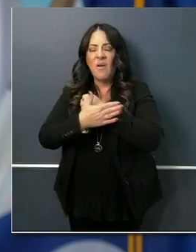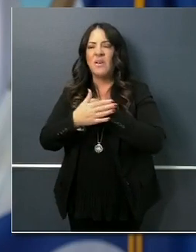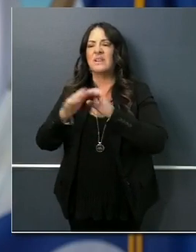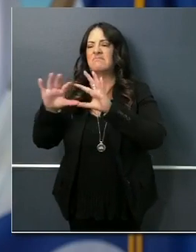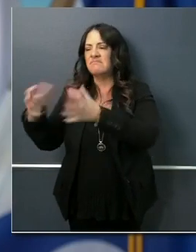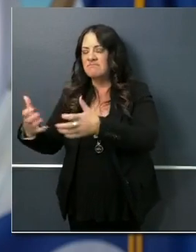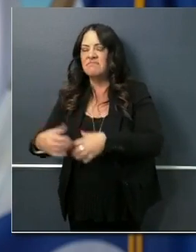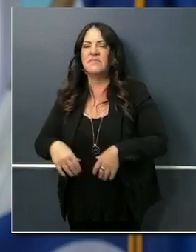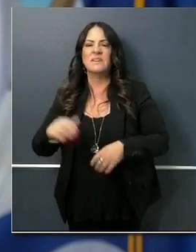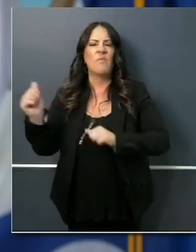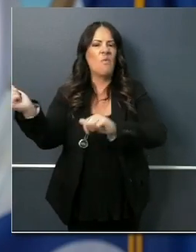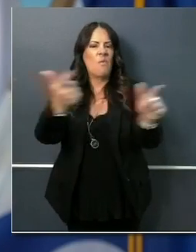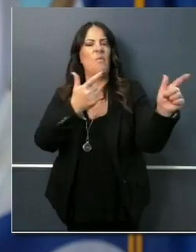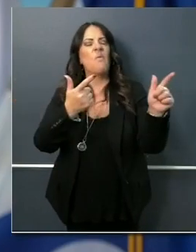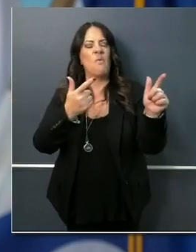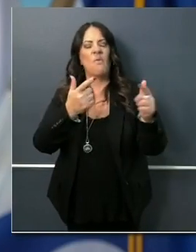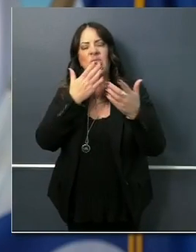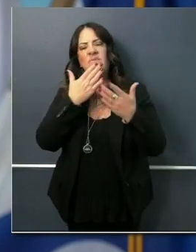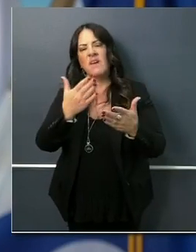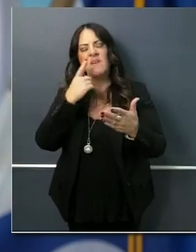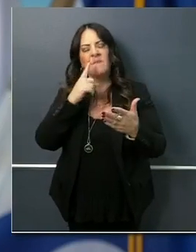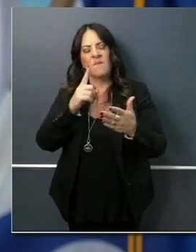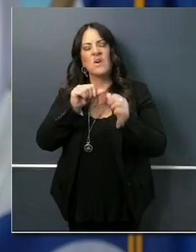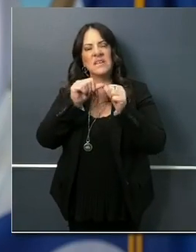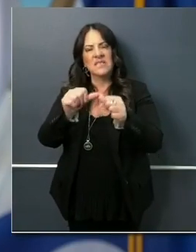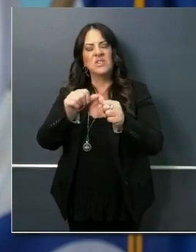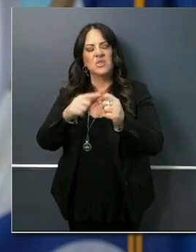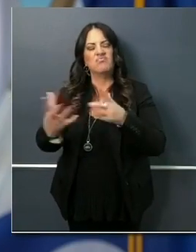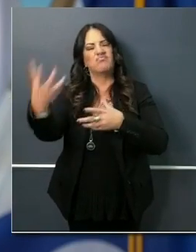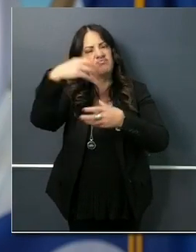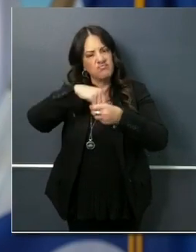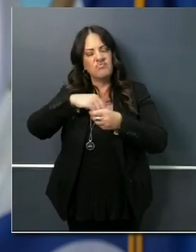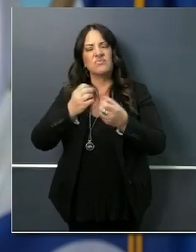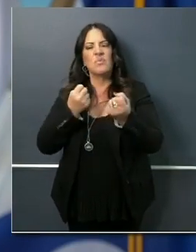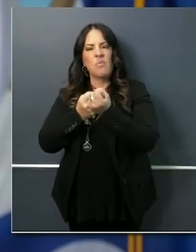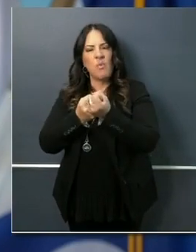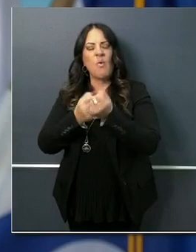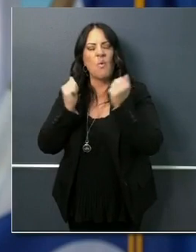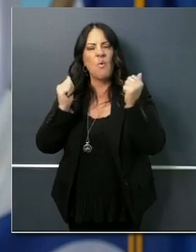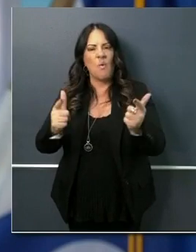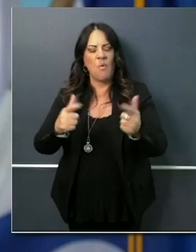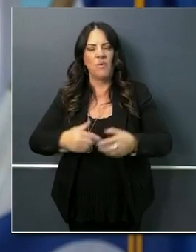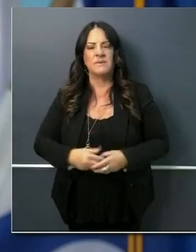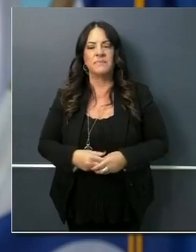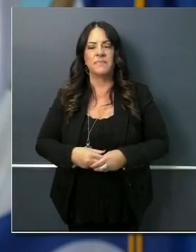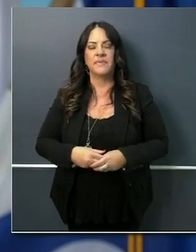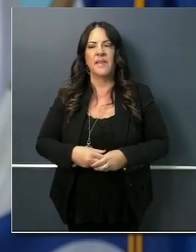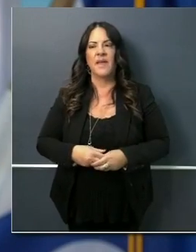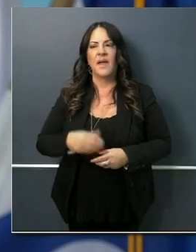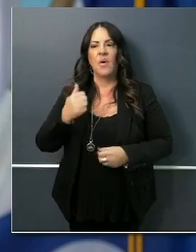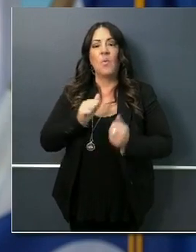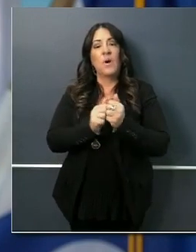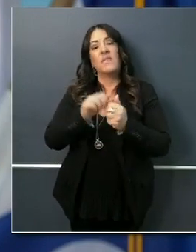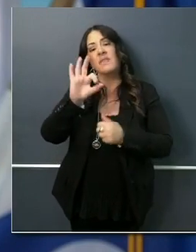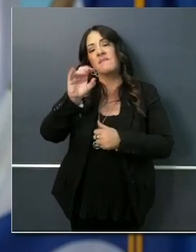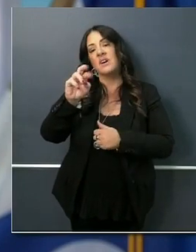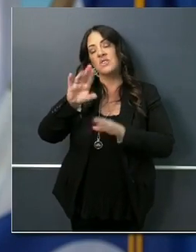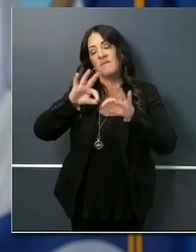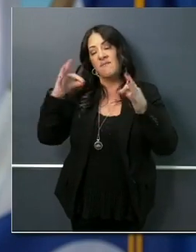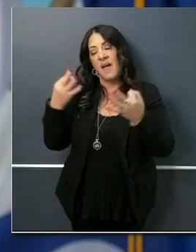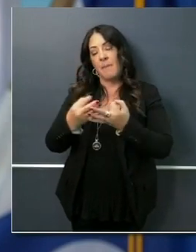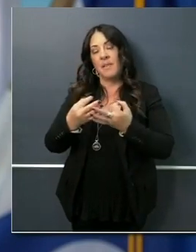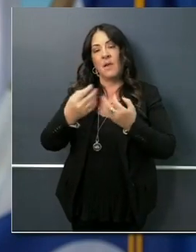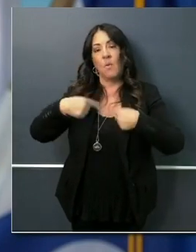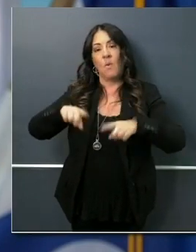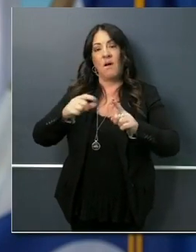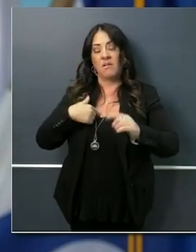thank you. And for me, this also is a point of personal privilege. We were a foster family growing up myself. Some of the most intense